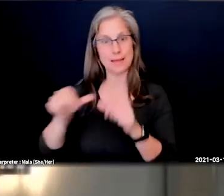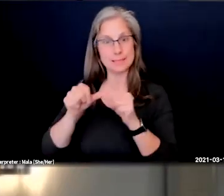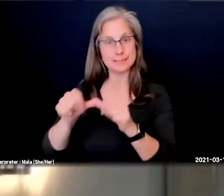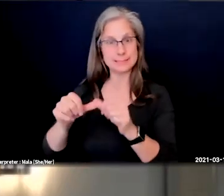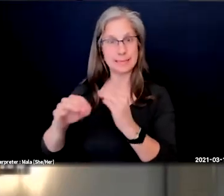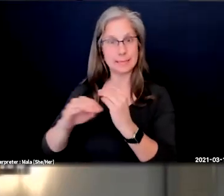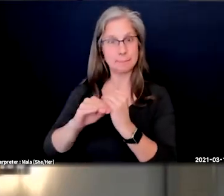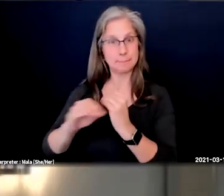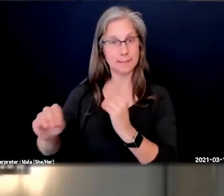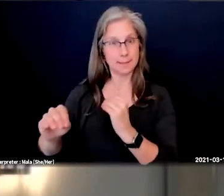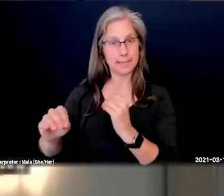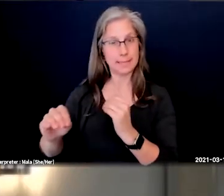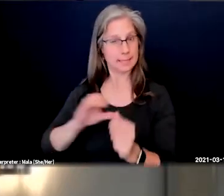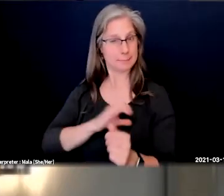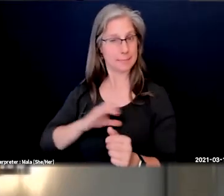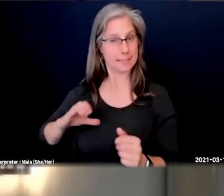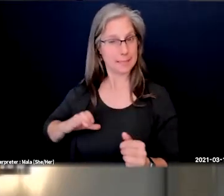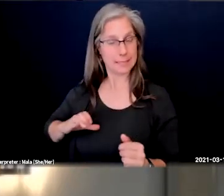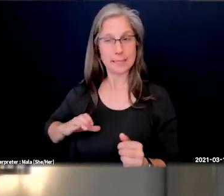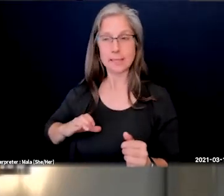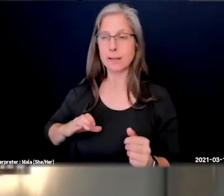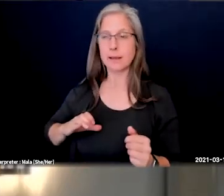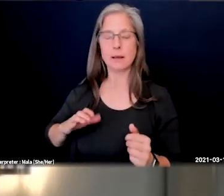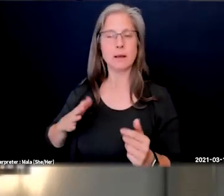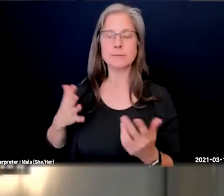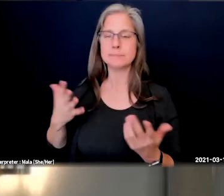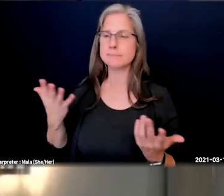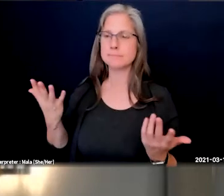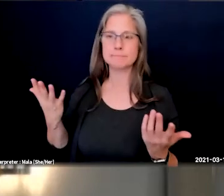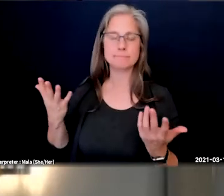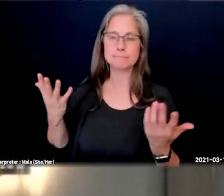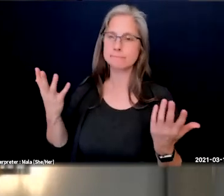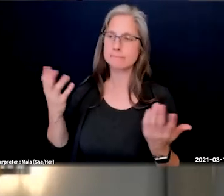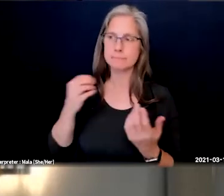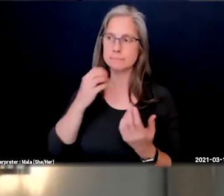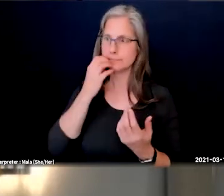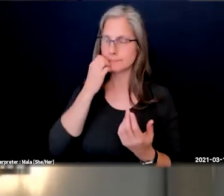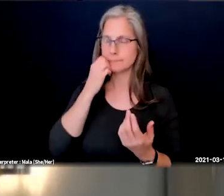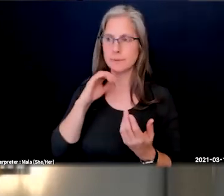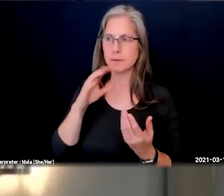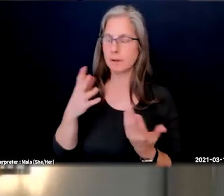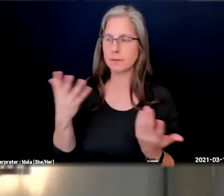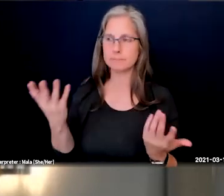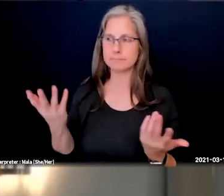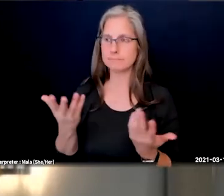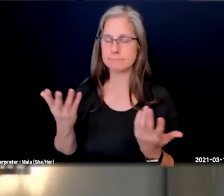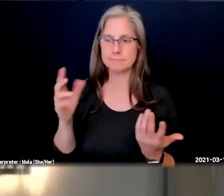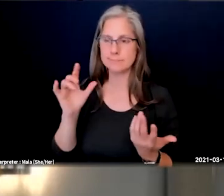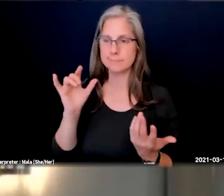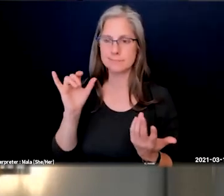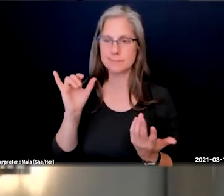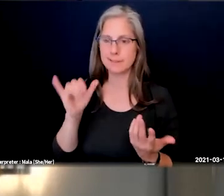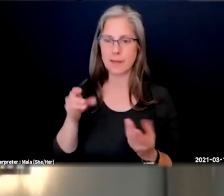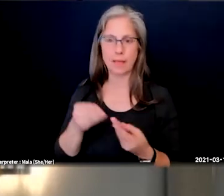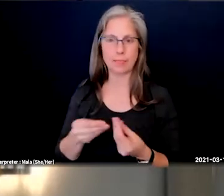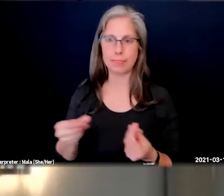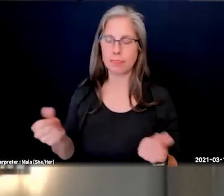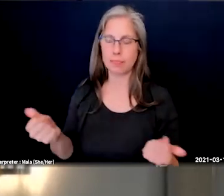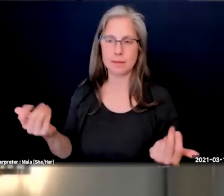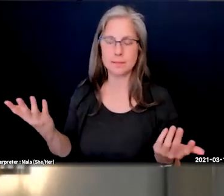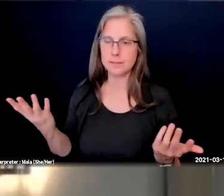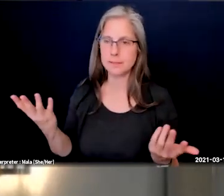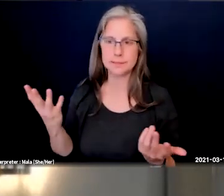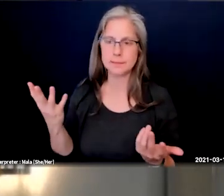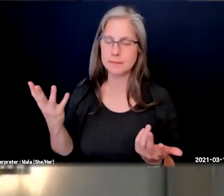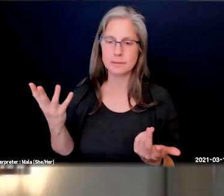sustainability committee, and that just kind of went away,